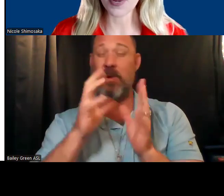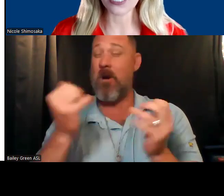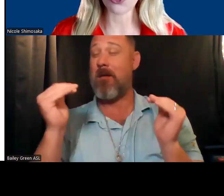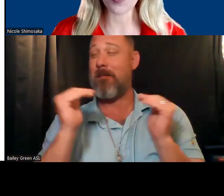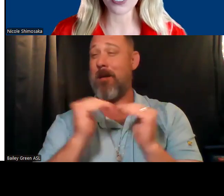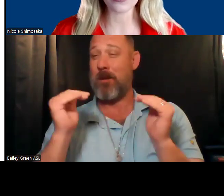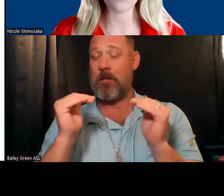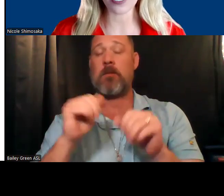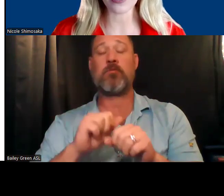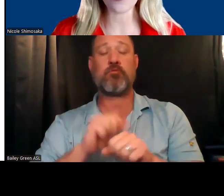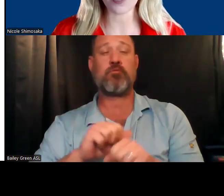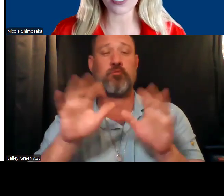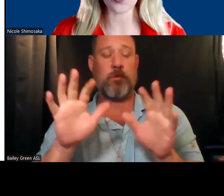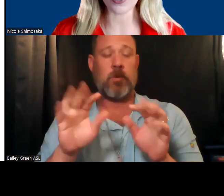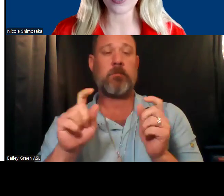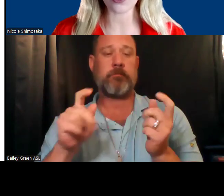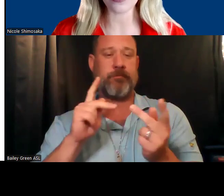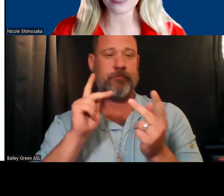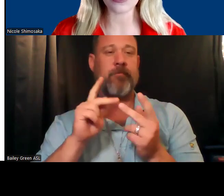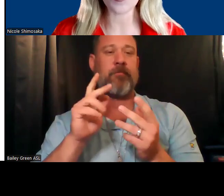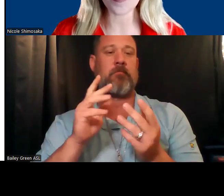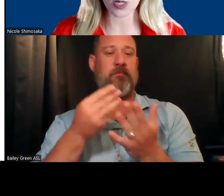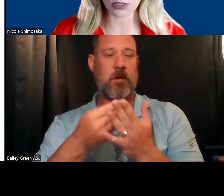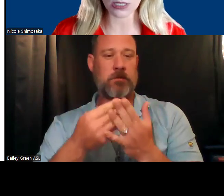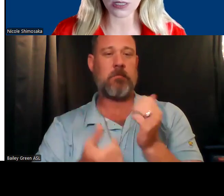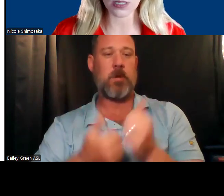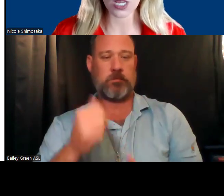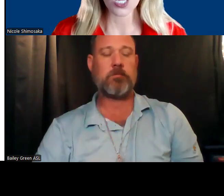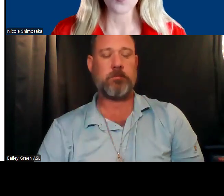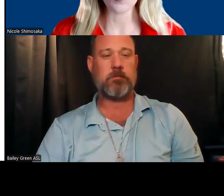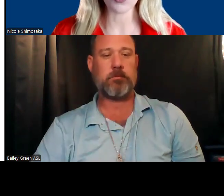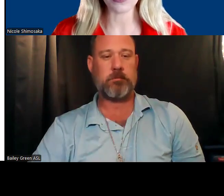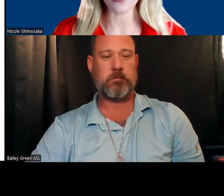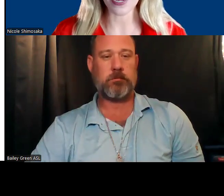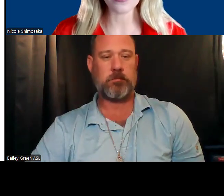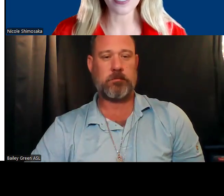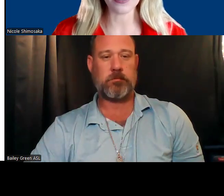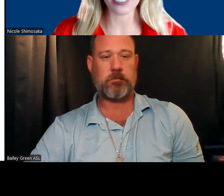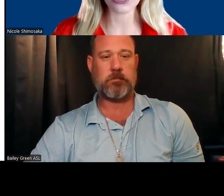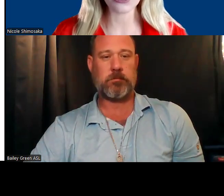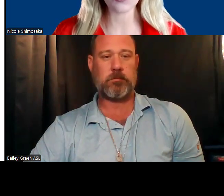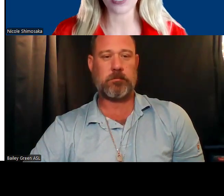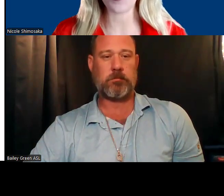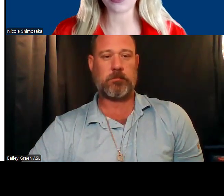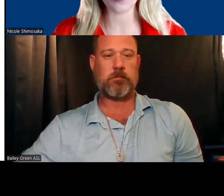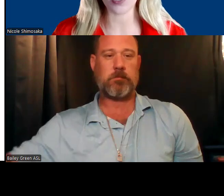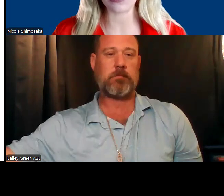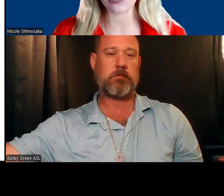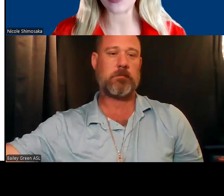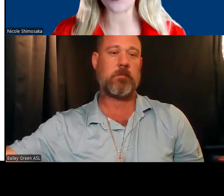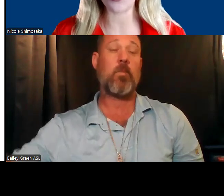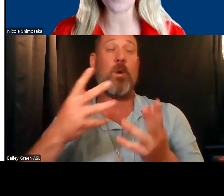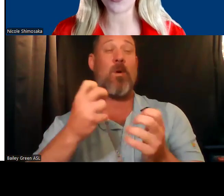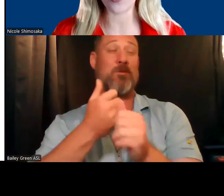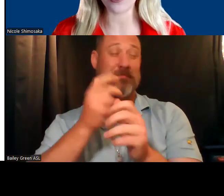by distributing these finite funds where they are needed most. We want to align the allocations with updated policy